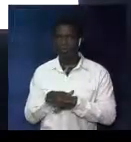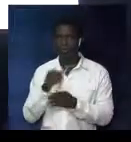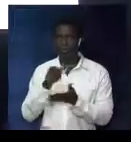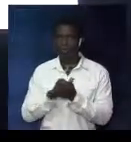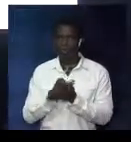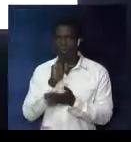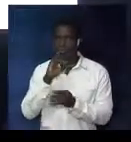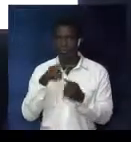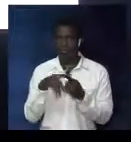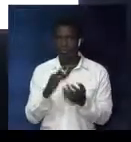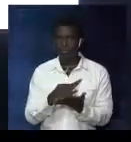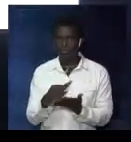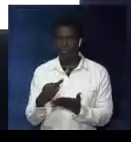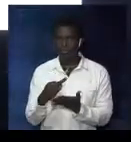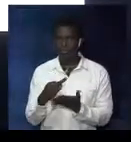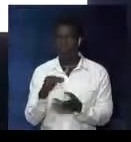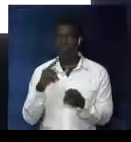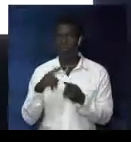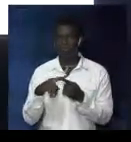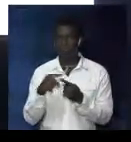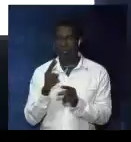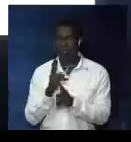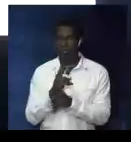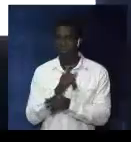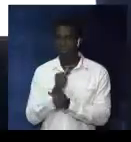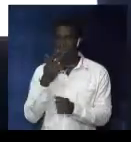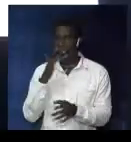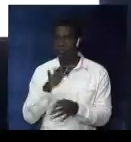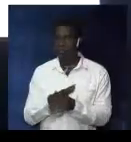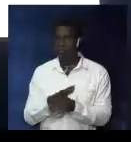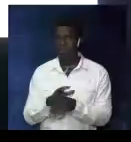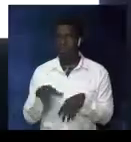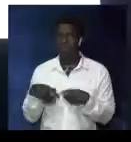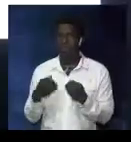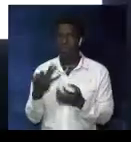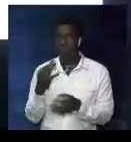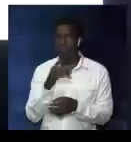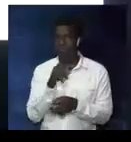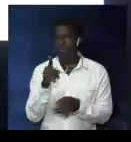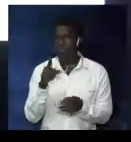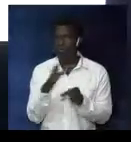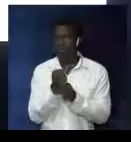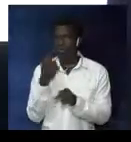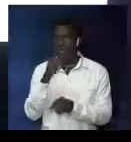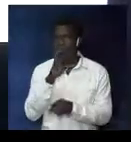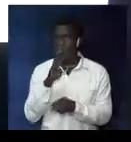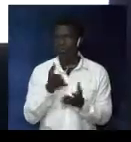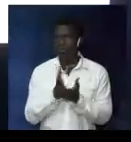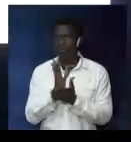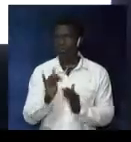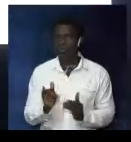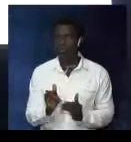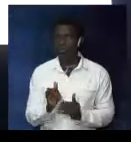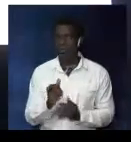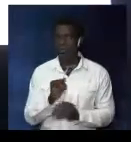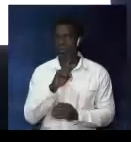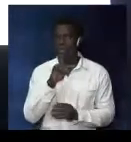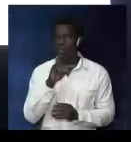on. That is to fail to keep a promise. How many of you get the 4 correctly?